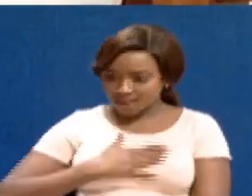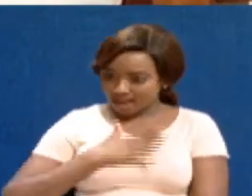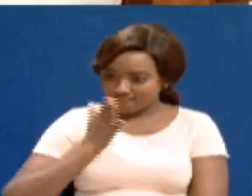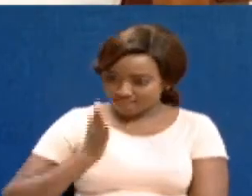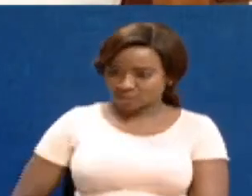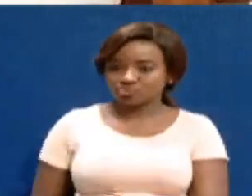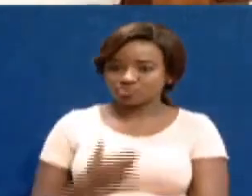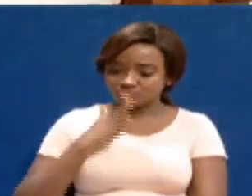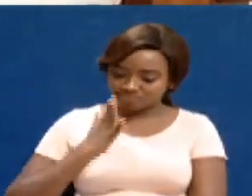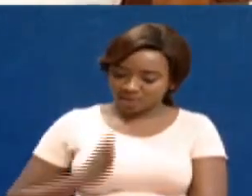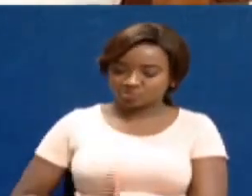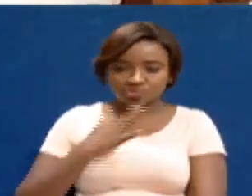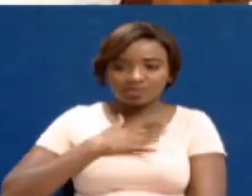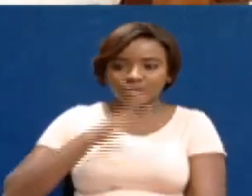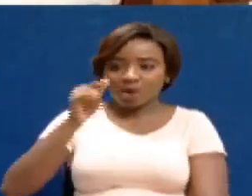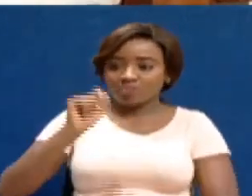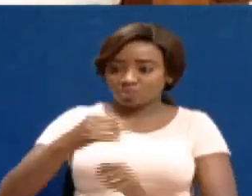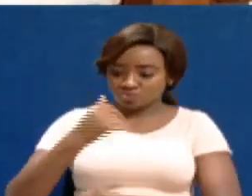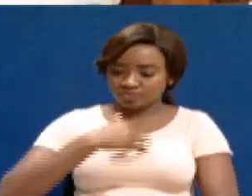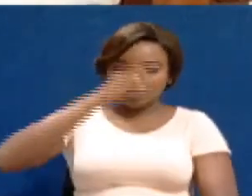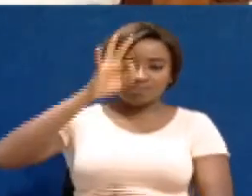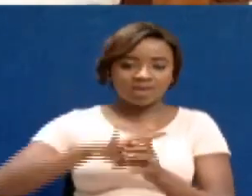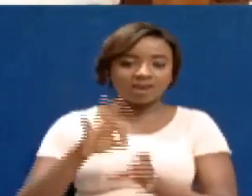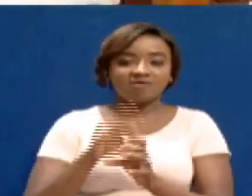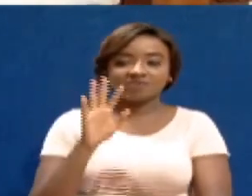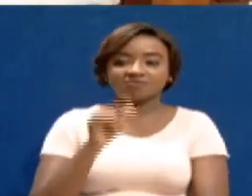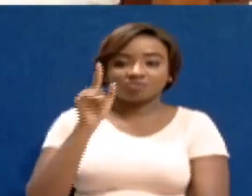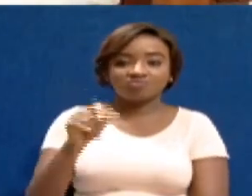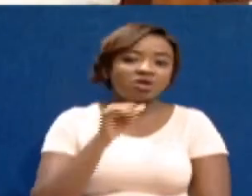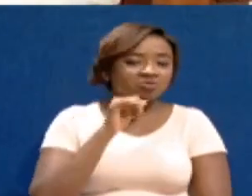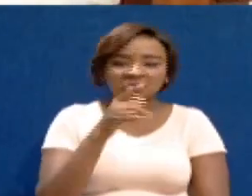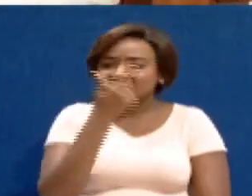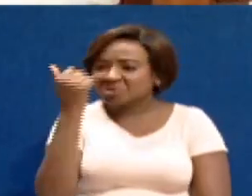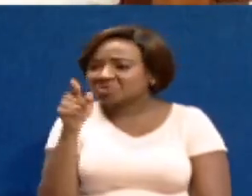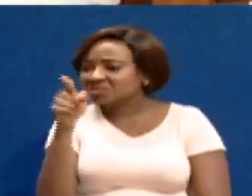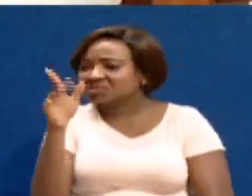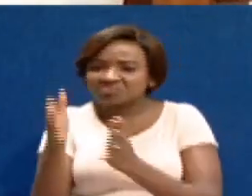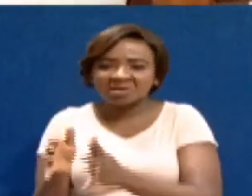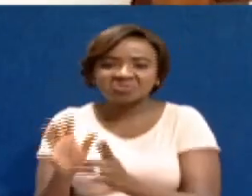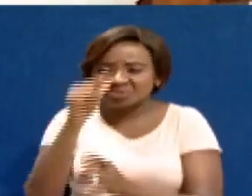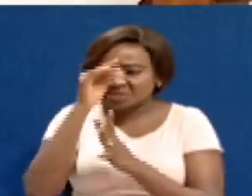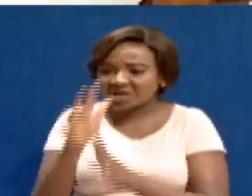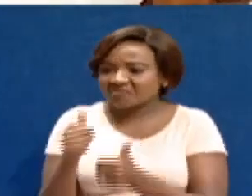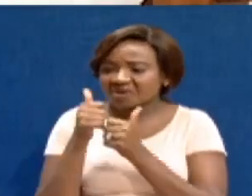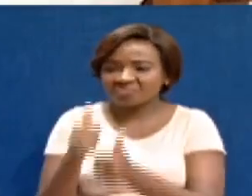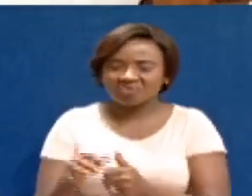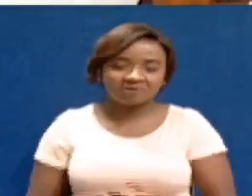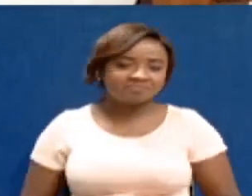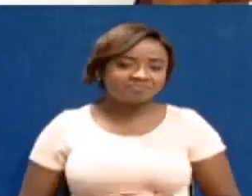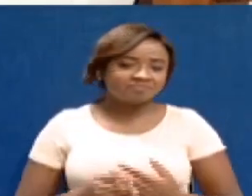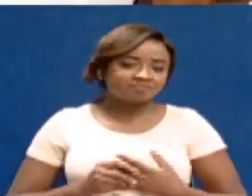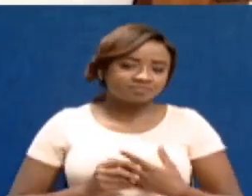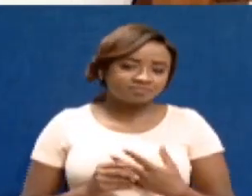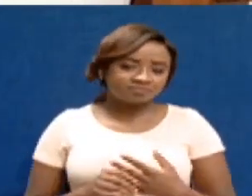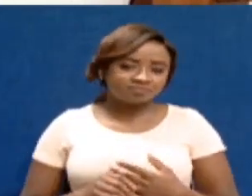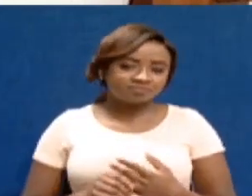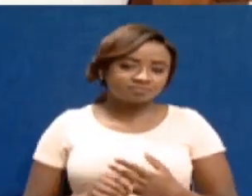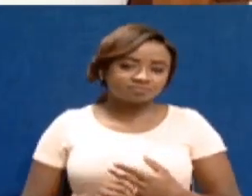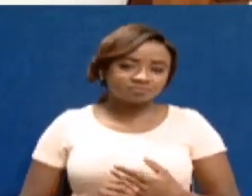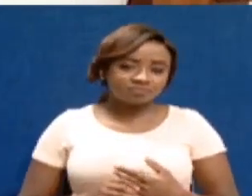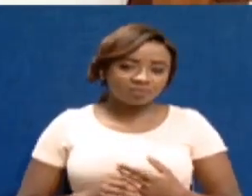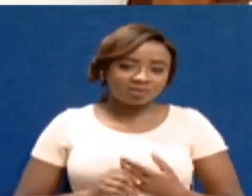all 47 counties, no matter who is the president. So instead of, so if we want to do to promote inclusivity, then